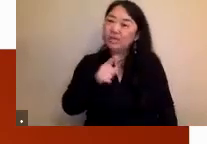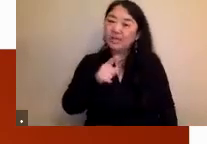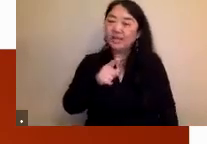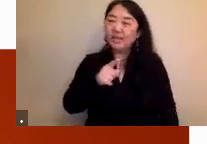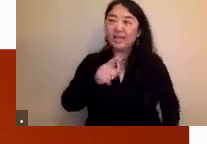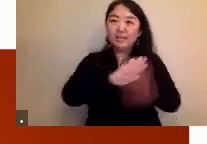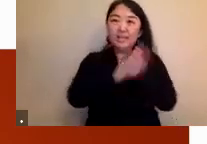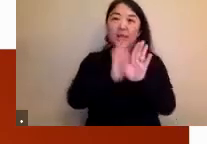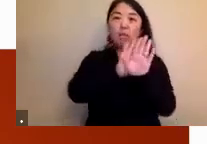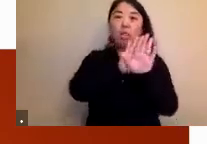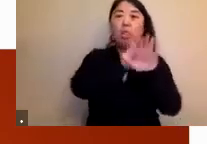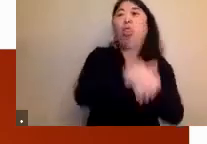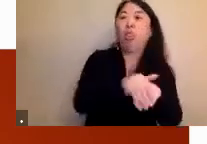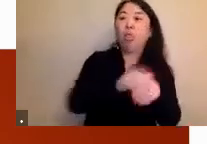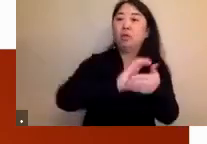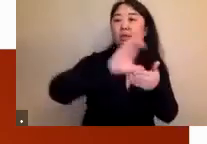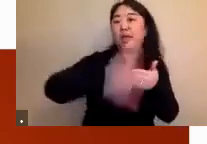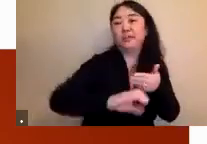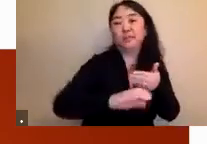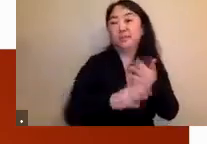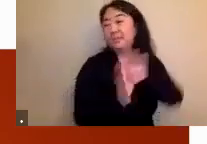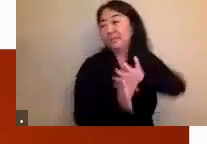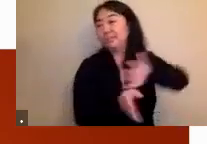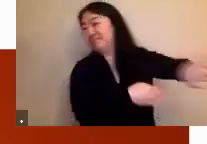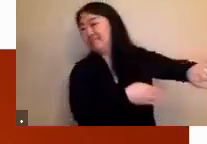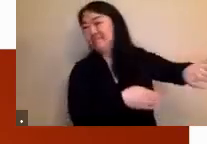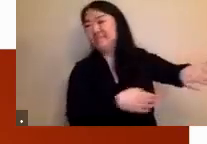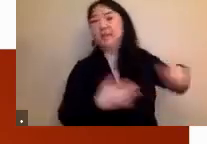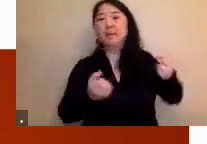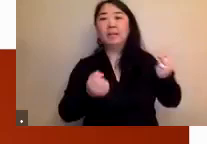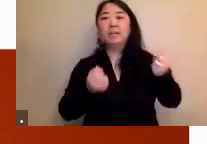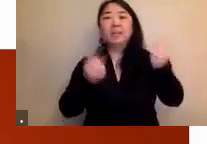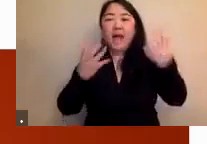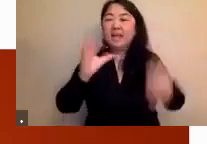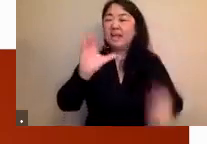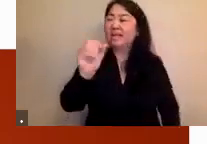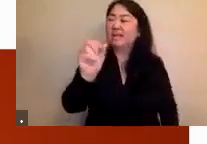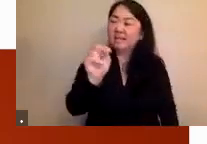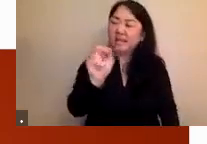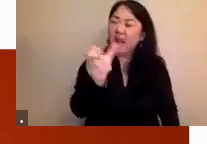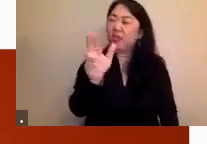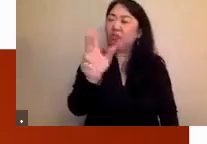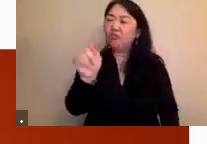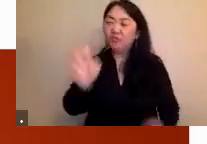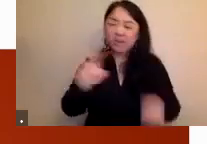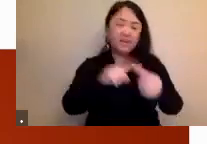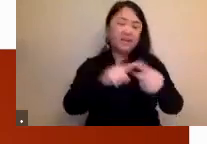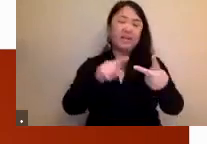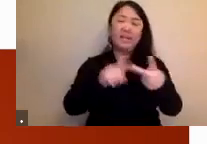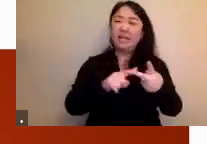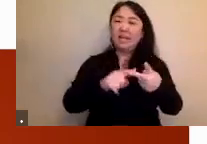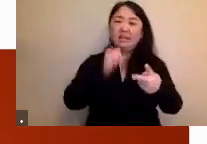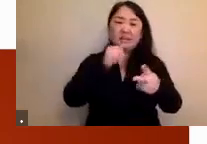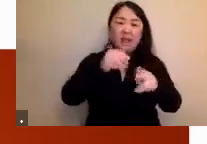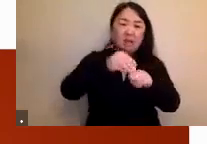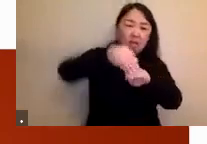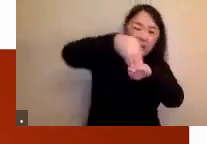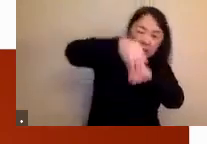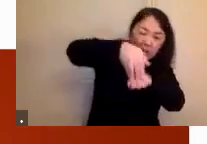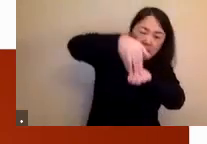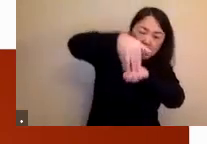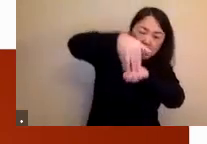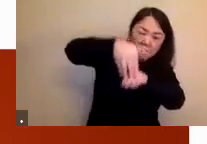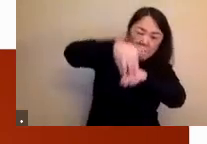and there are consequences to it. Lots of concrete, impervious surface that leads to flooding,